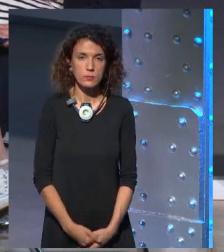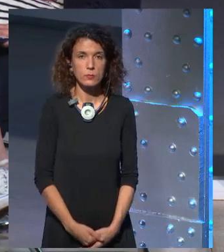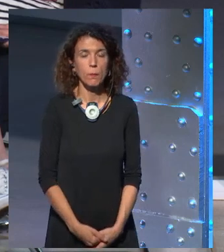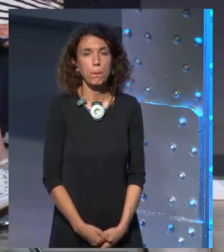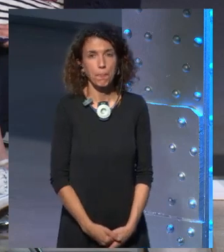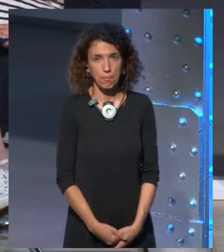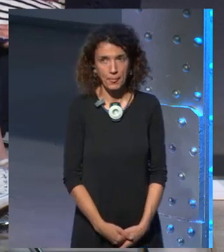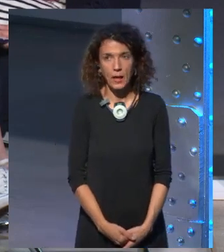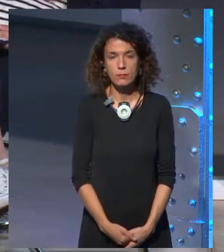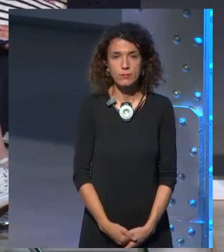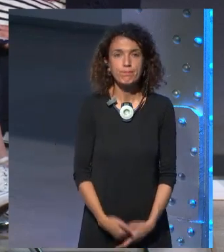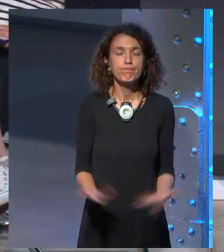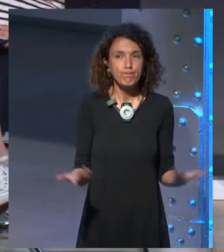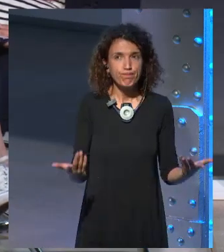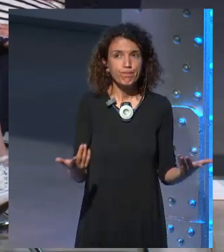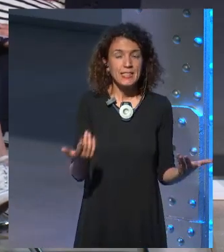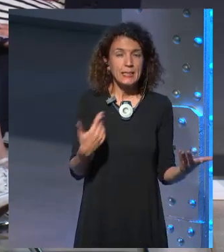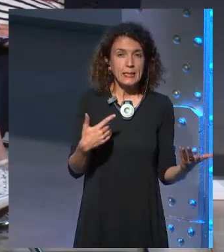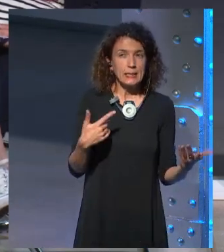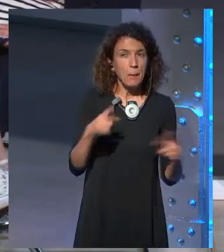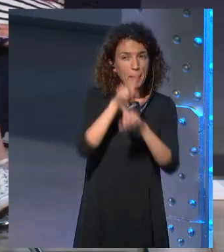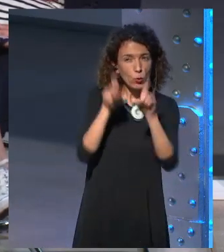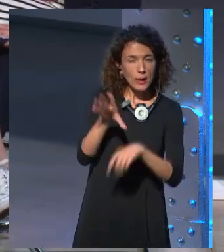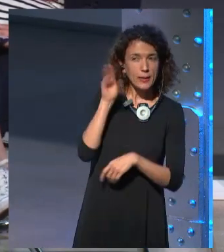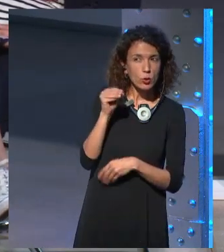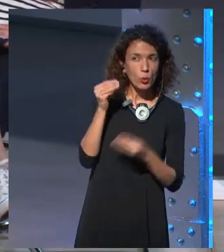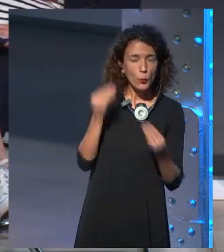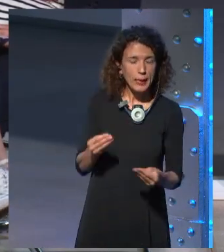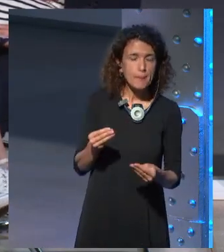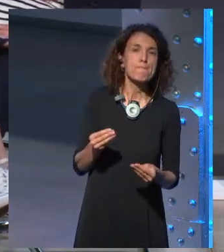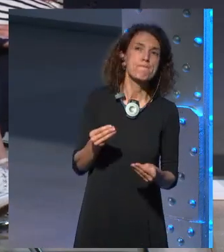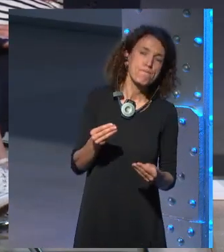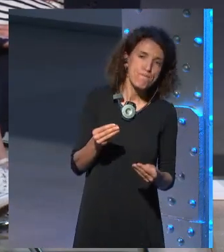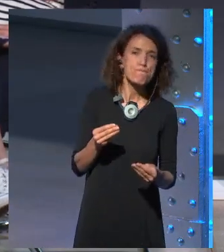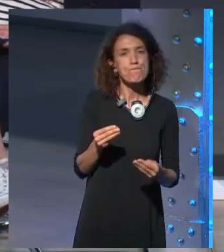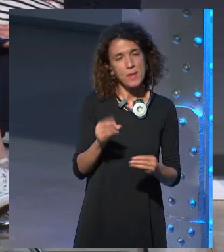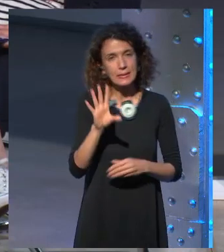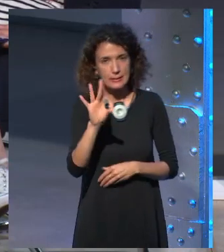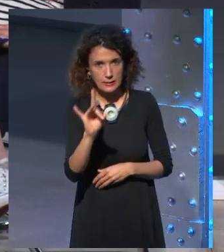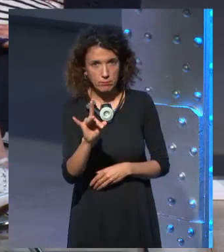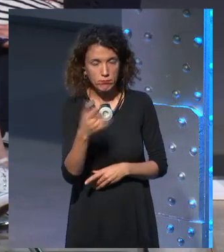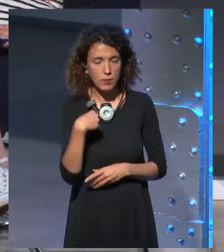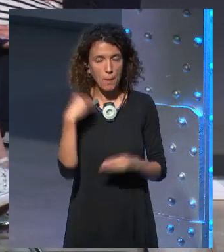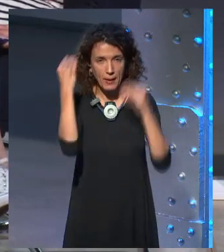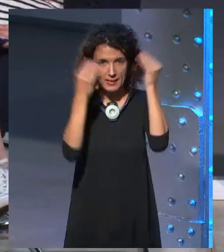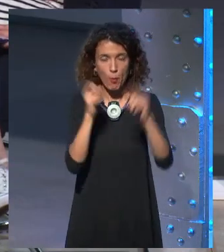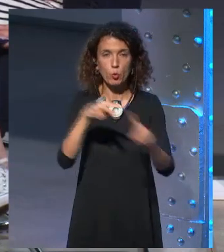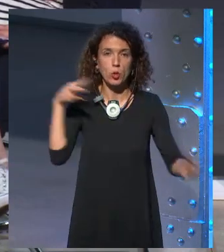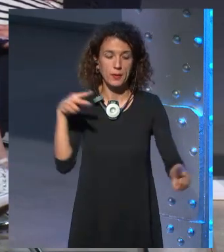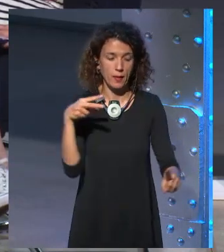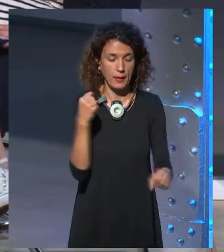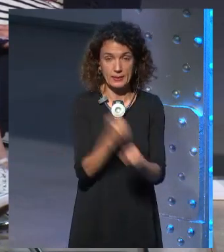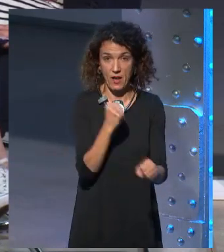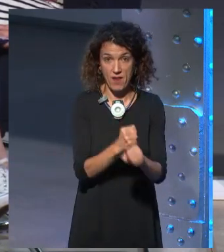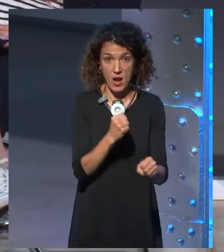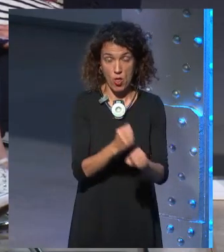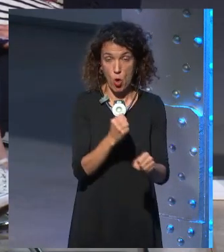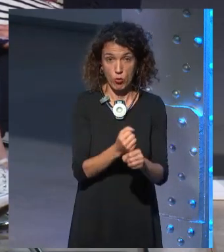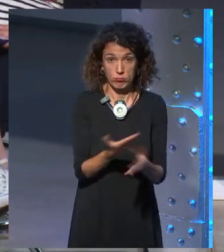If I understand the question, I think it will have a, if you think about it from an employer's perspective,